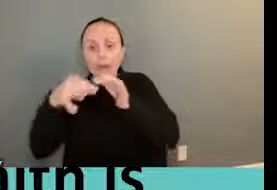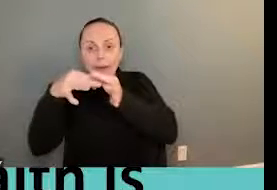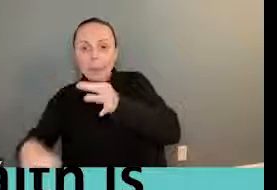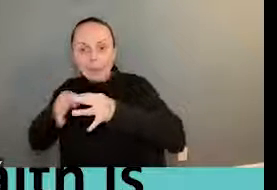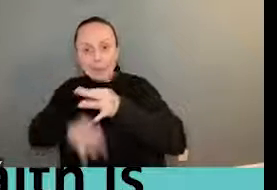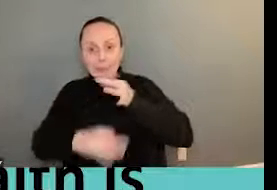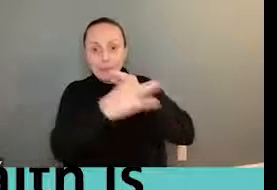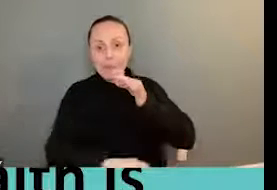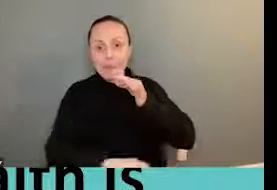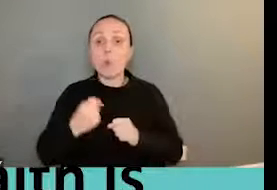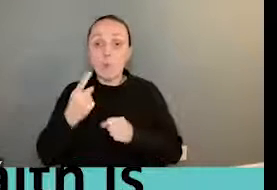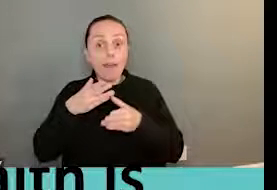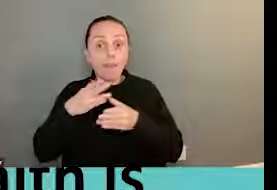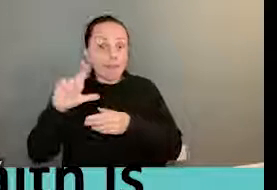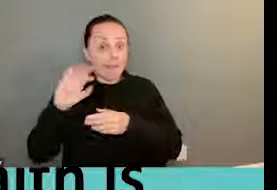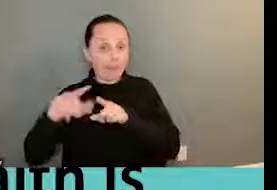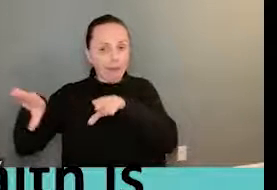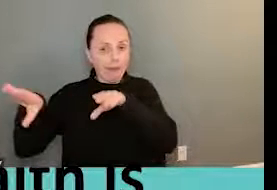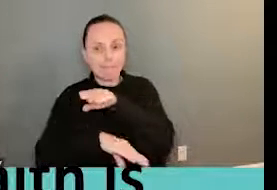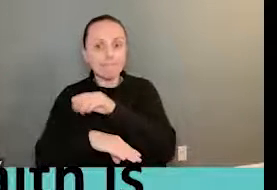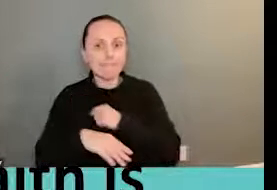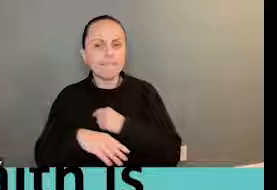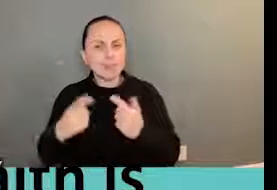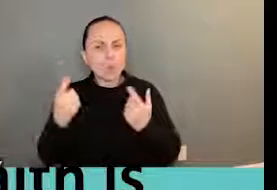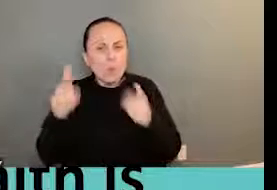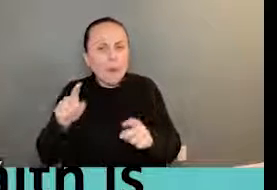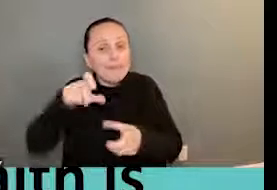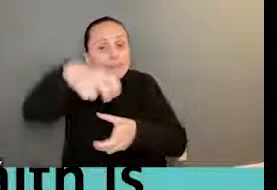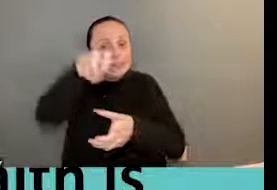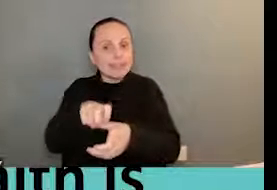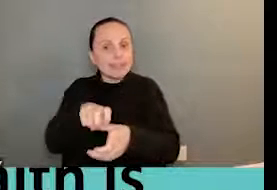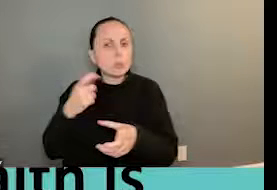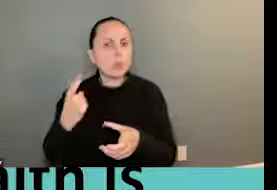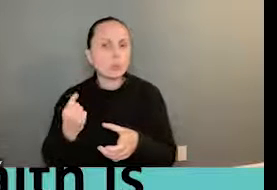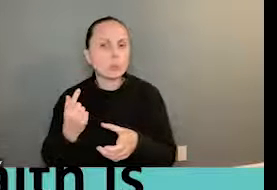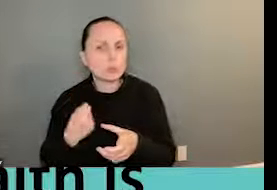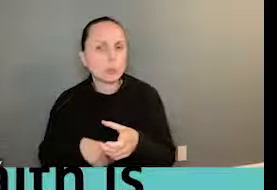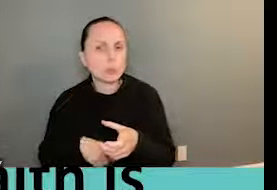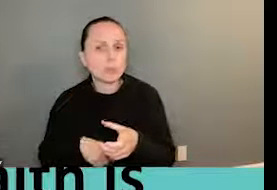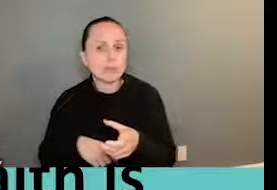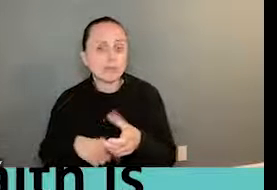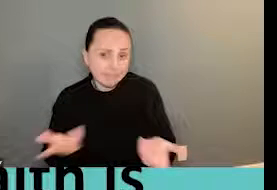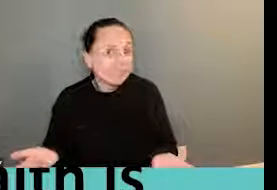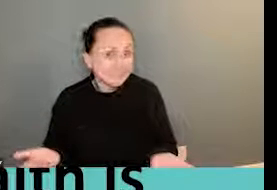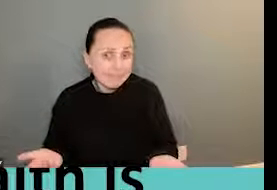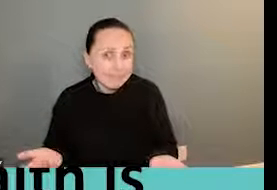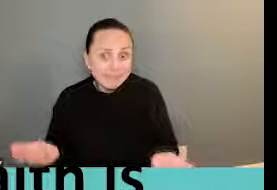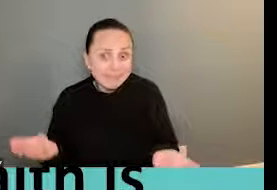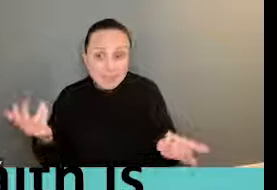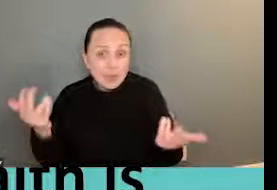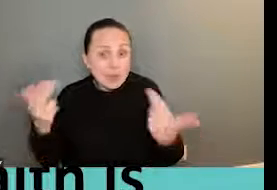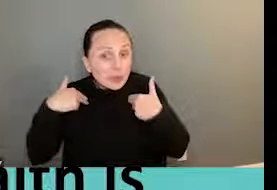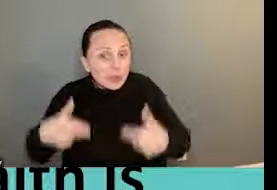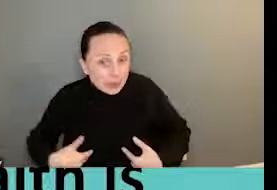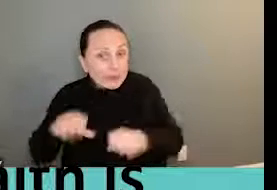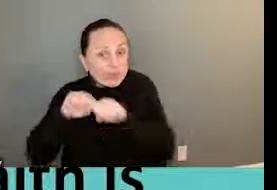and you chop one of those legs in half. What's going to happen if you sit in that stool? Right? Human society